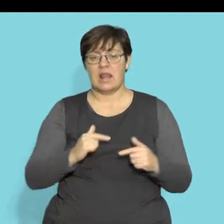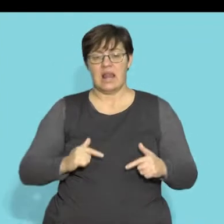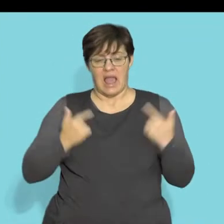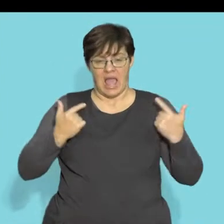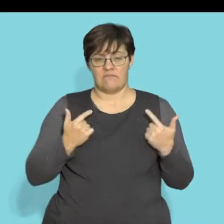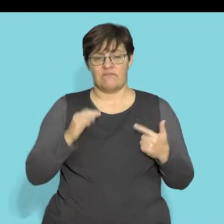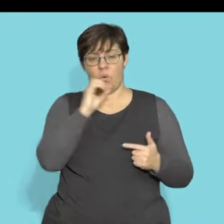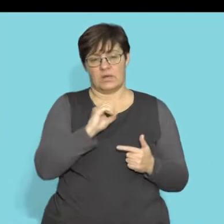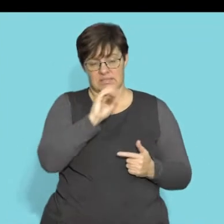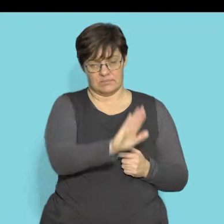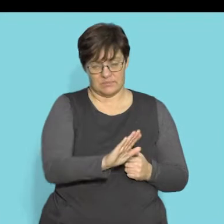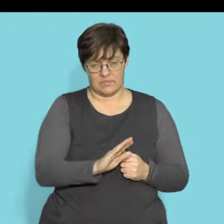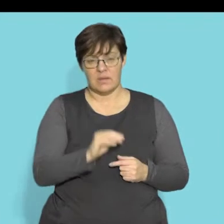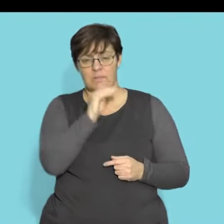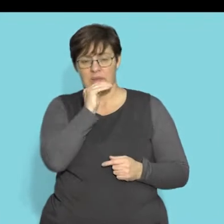organisms, and that is